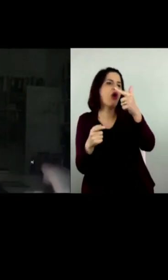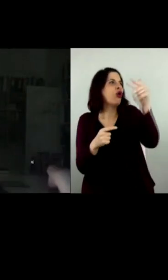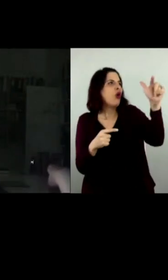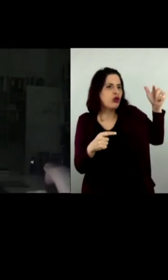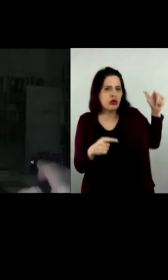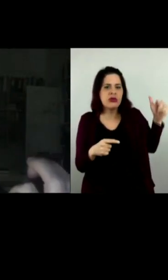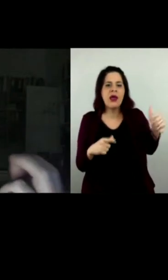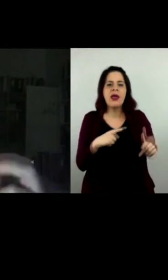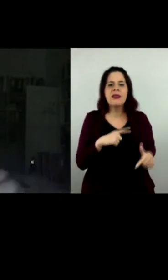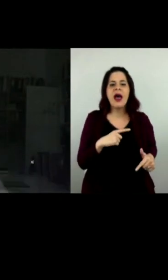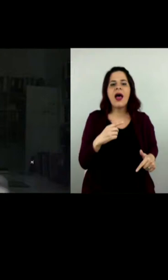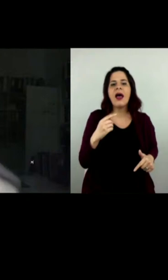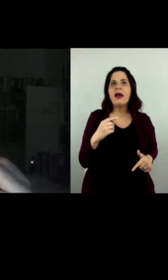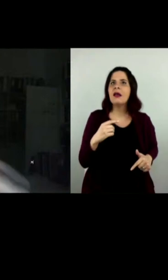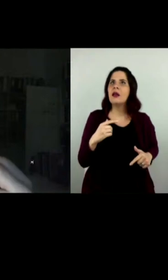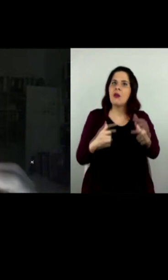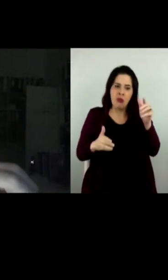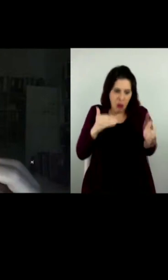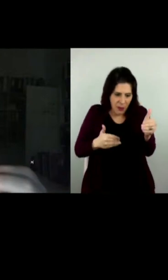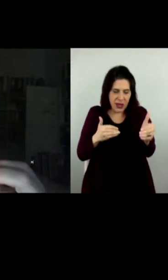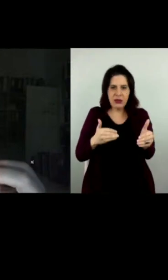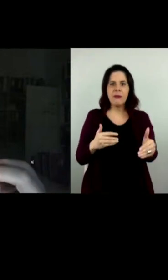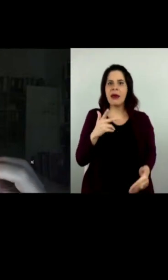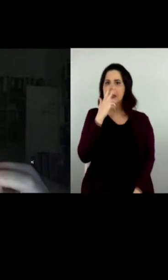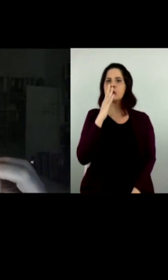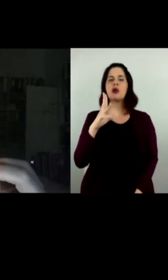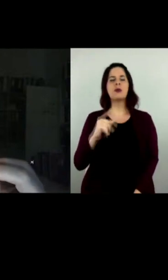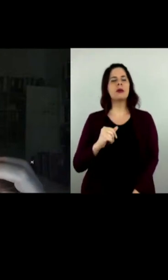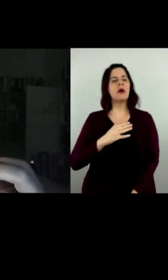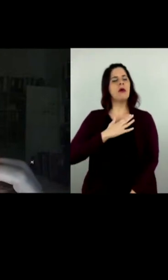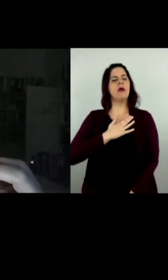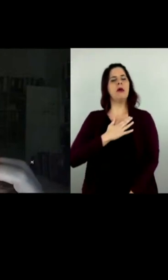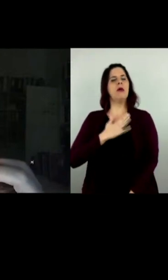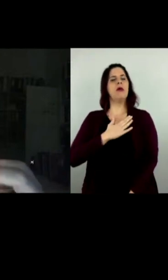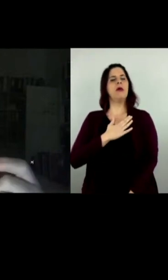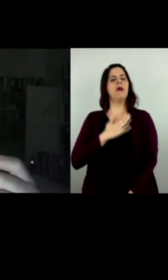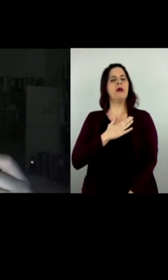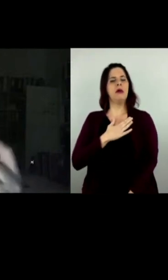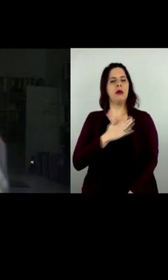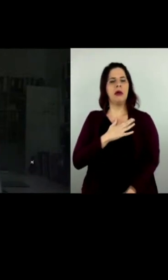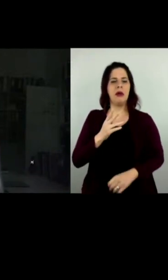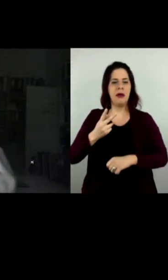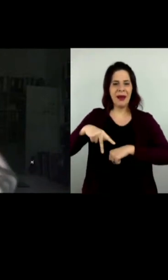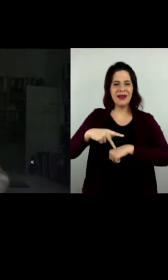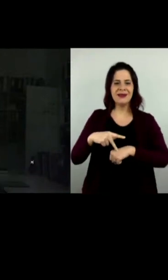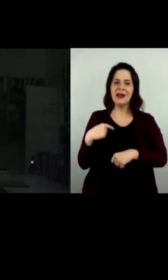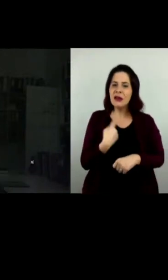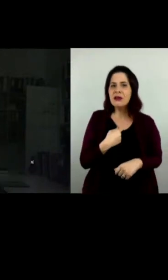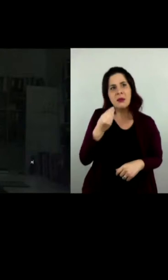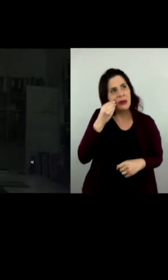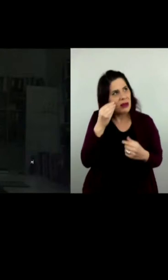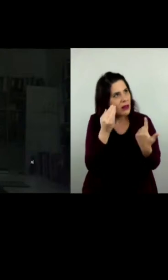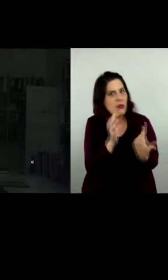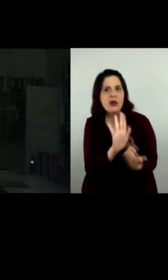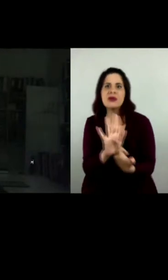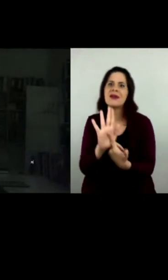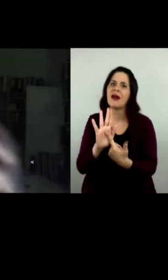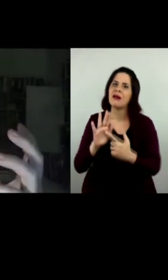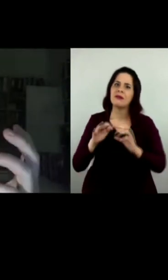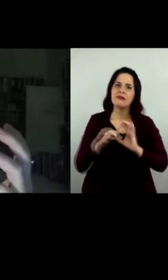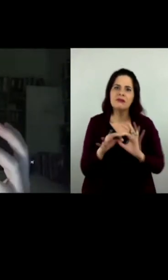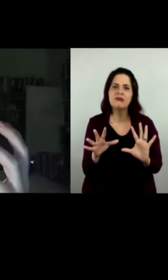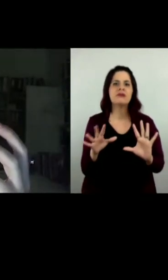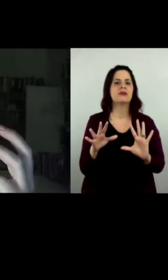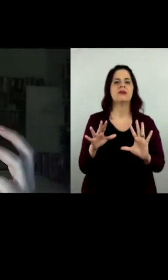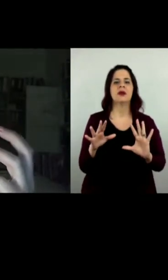a nationalism and trying to say that we are different from other human beings, I thought, you know, if I had people from